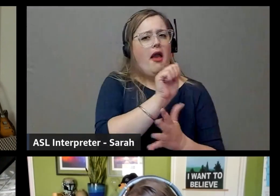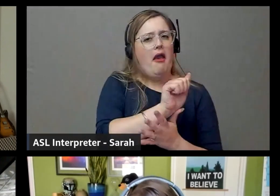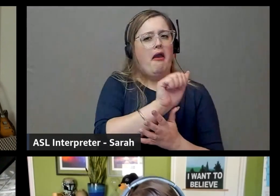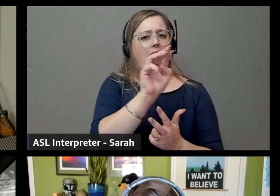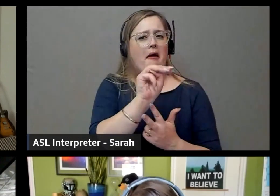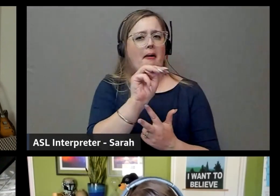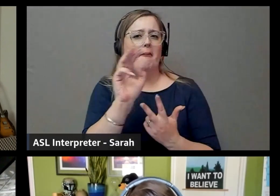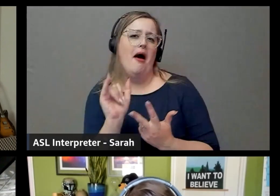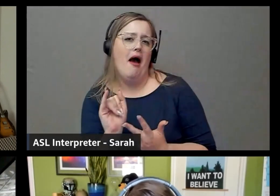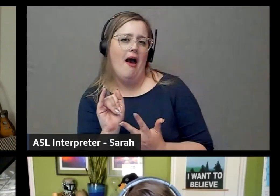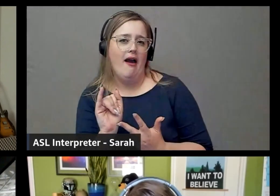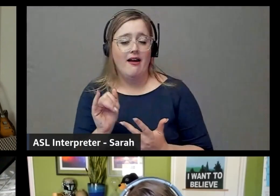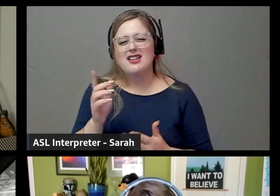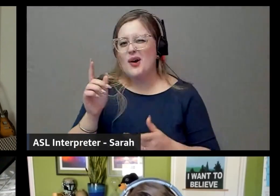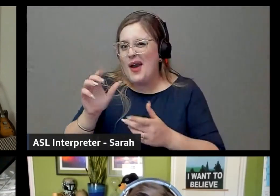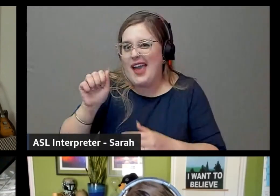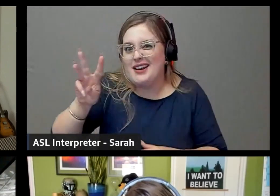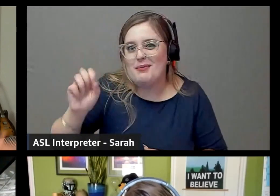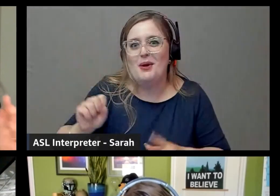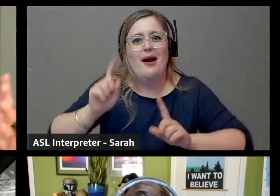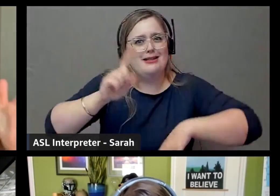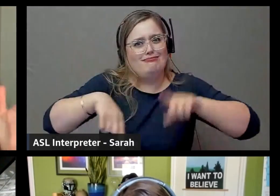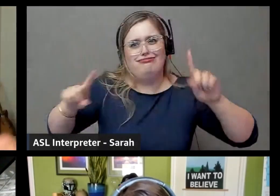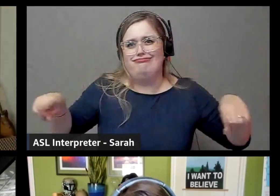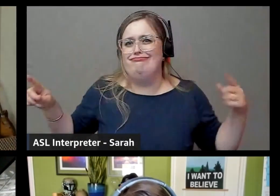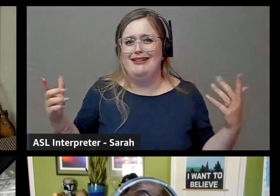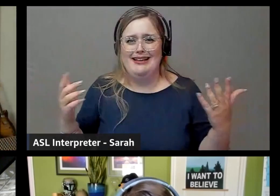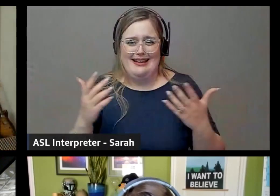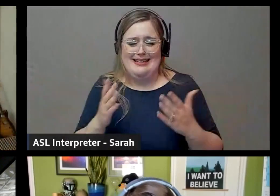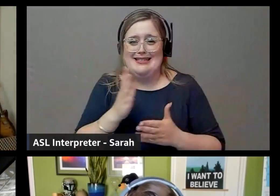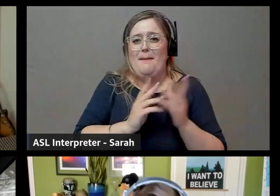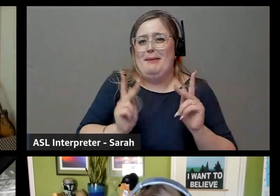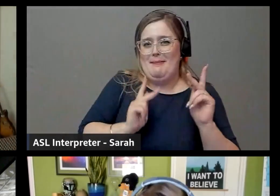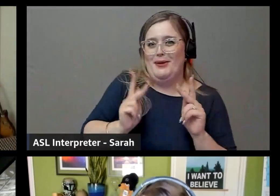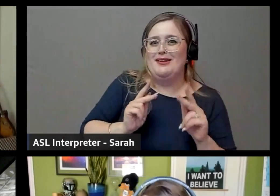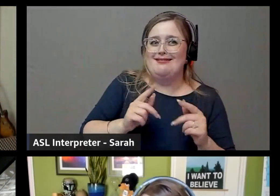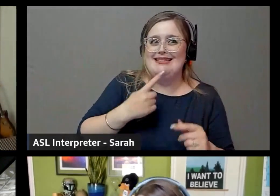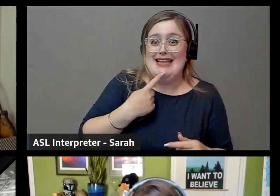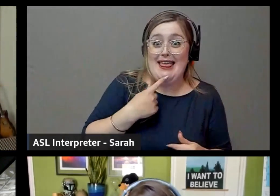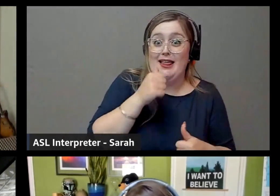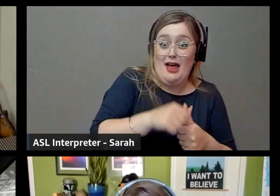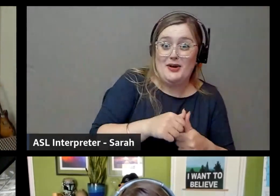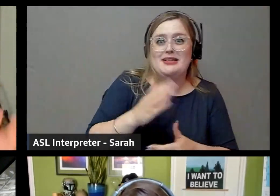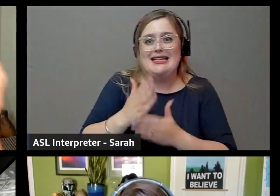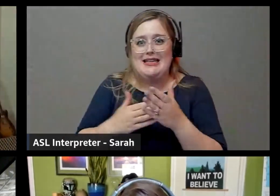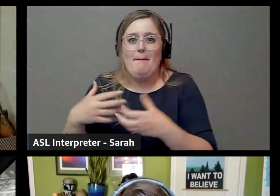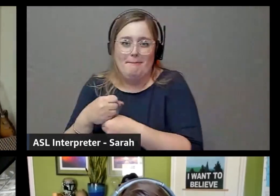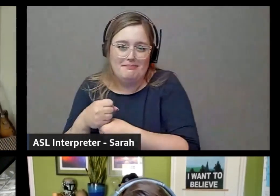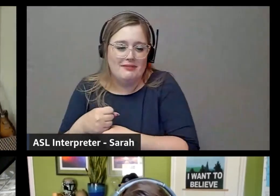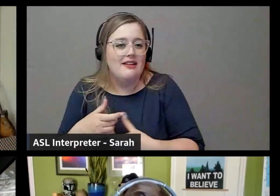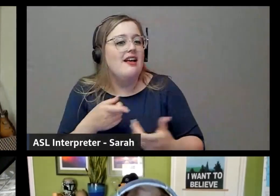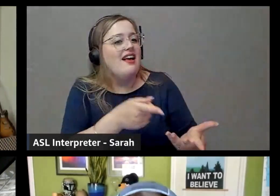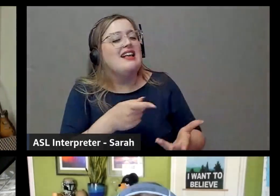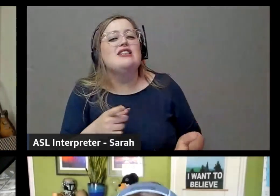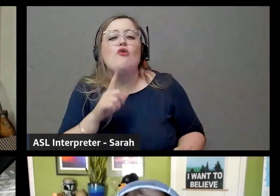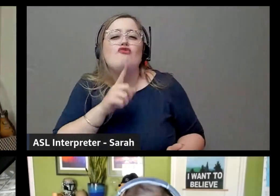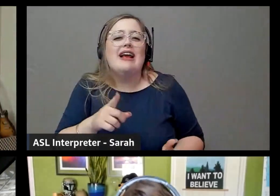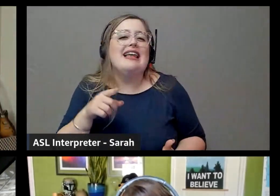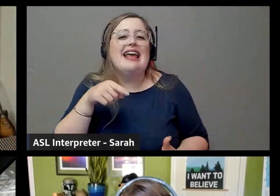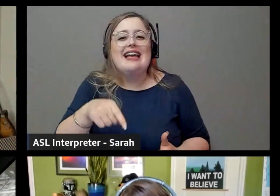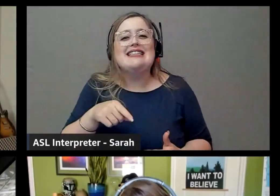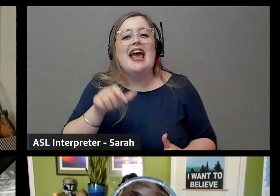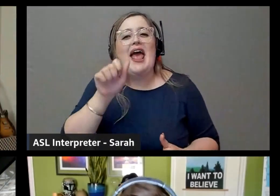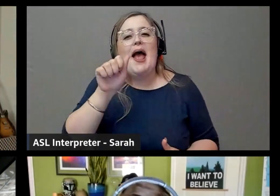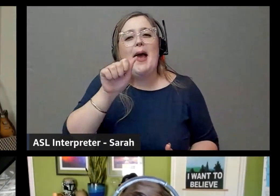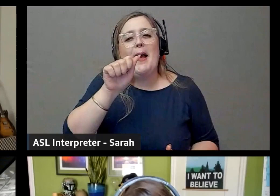AMI and some people say AMI. For those who don't know, AMI is just a fancy way of saying. Amazon Machine Image. So it's a fancy way of saying virtual machine. So when you